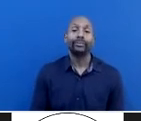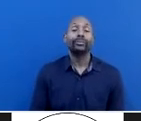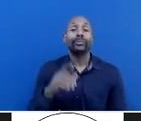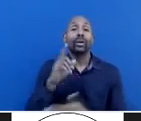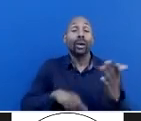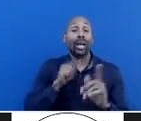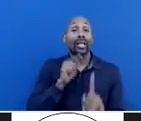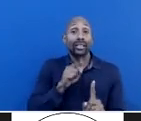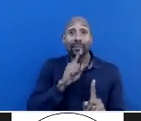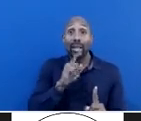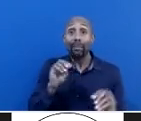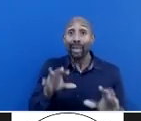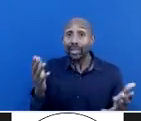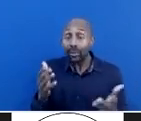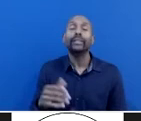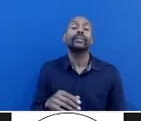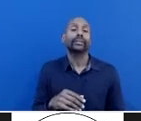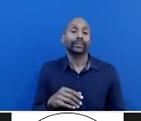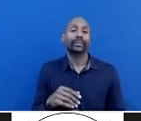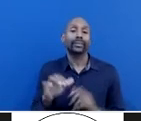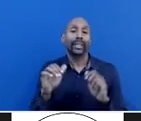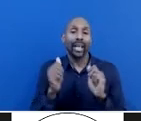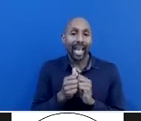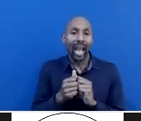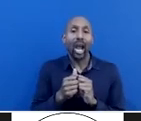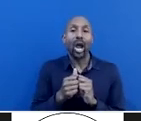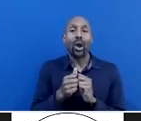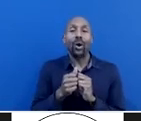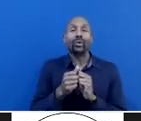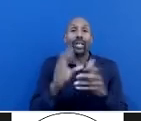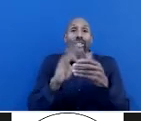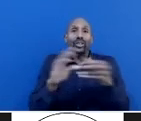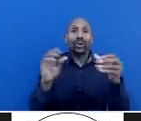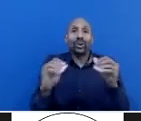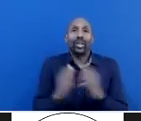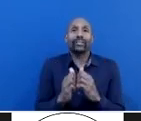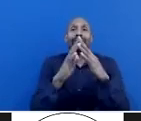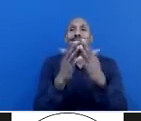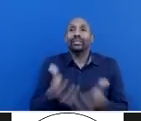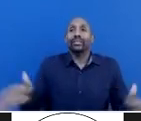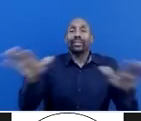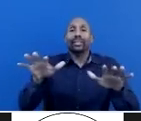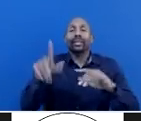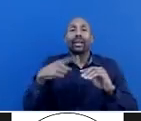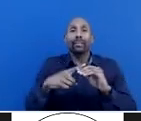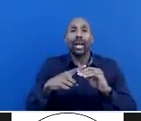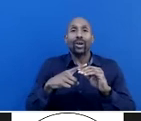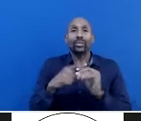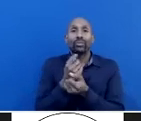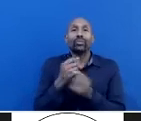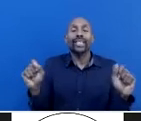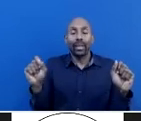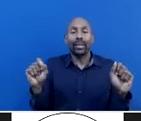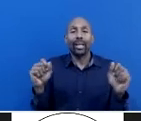the production of a transcendent narrative about the redemption of human souls, both of